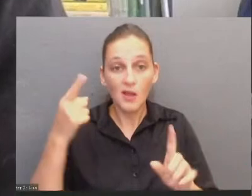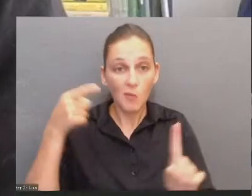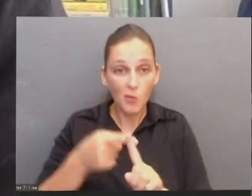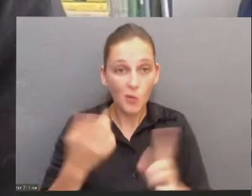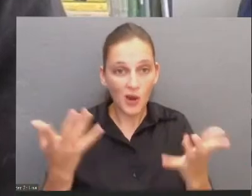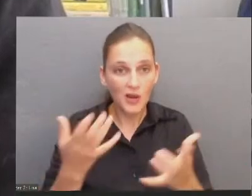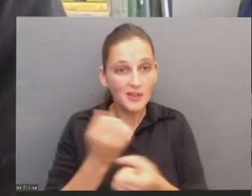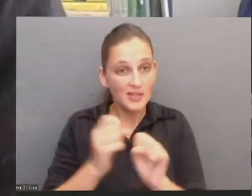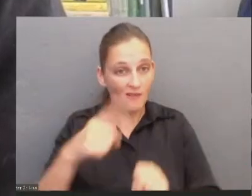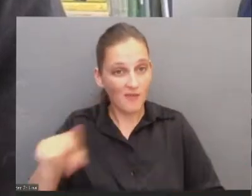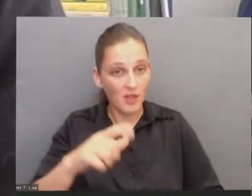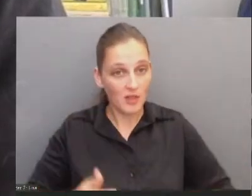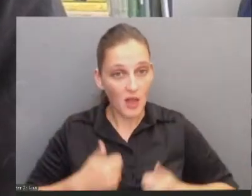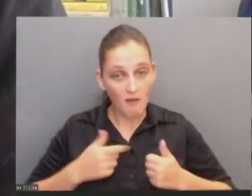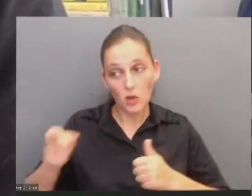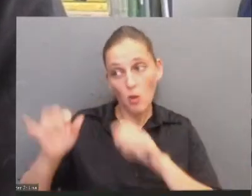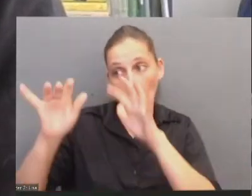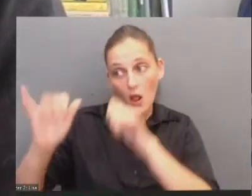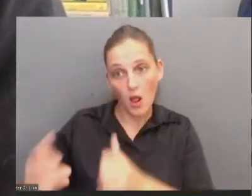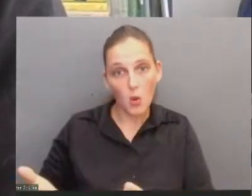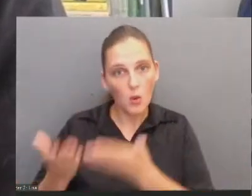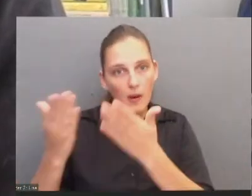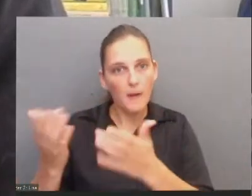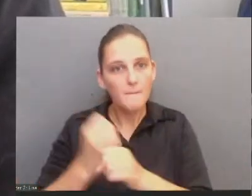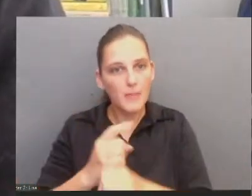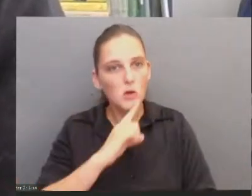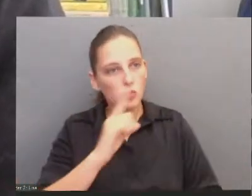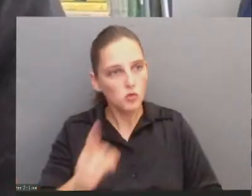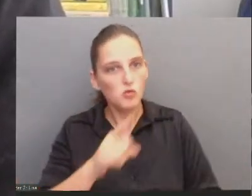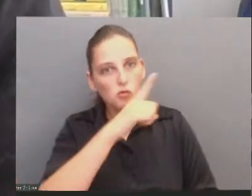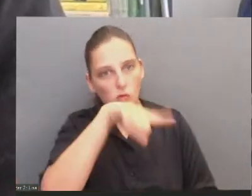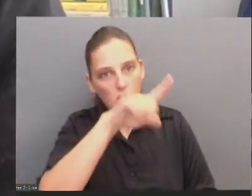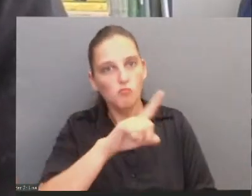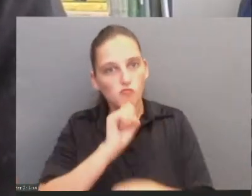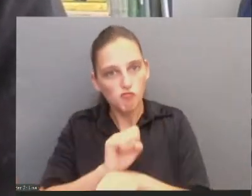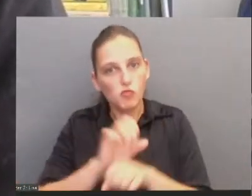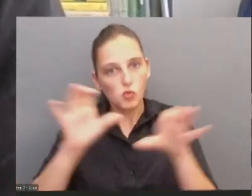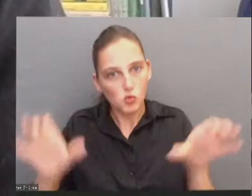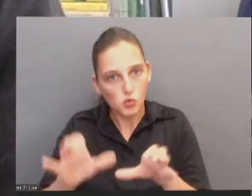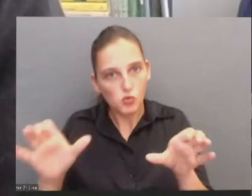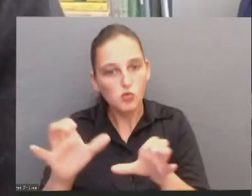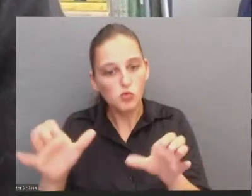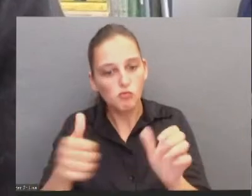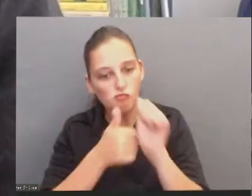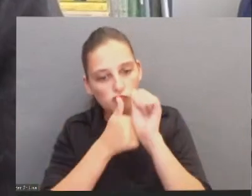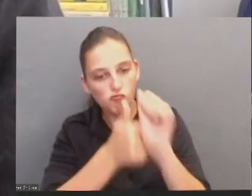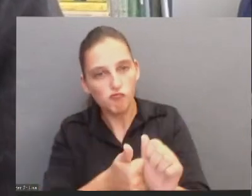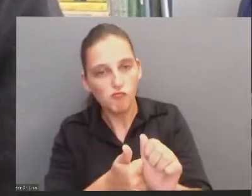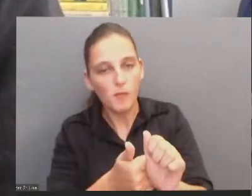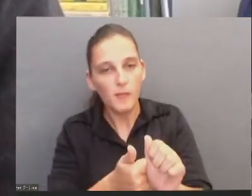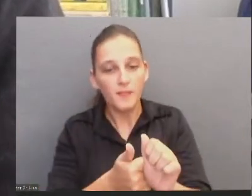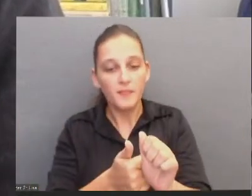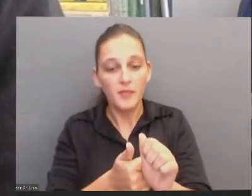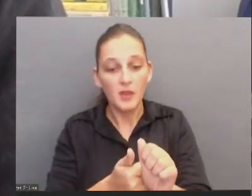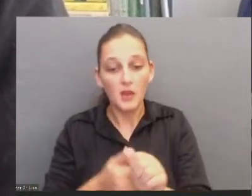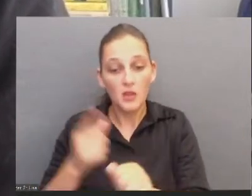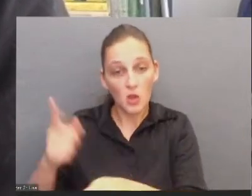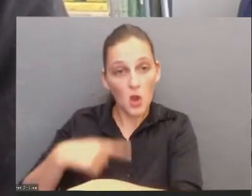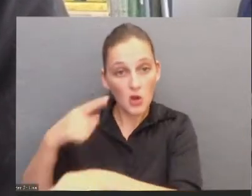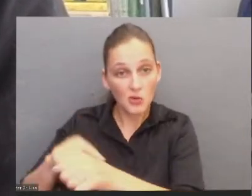recommendations and making your last edits, please connect the dots and save two communities, the long COVID community and the ME